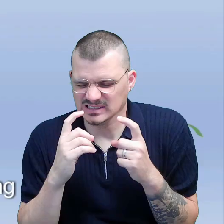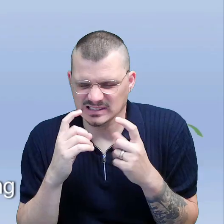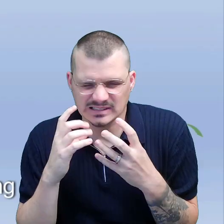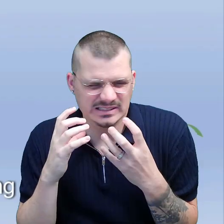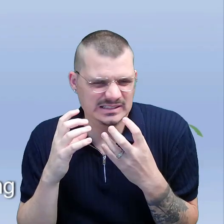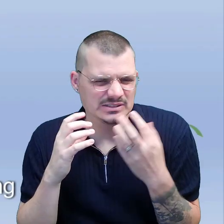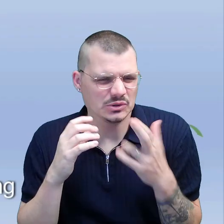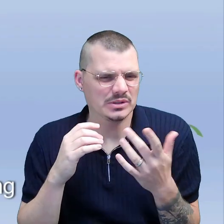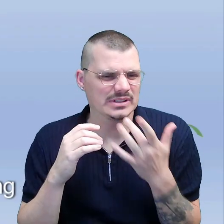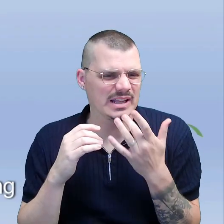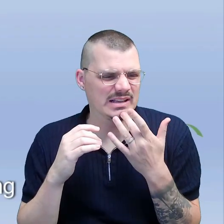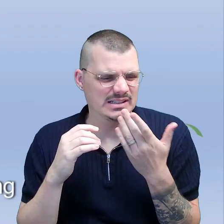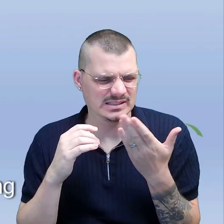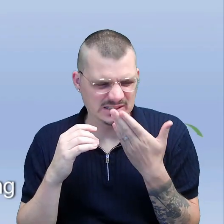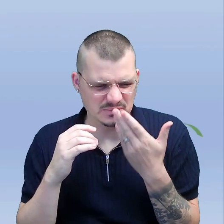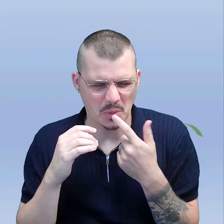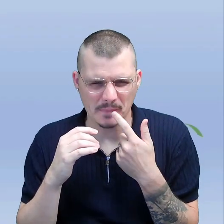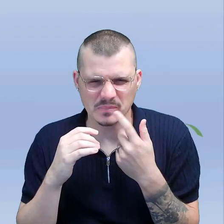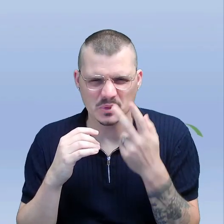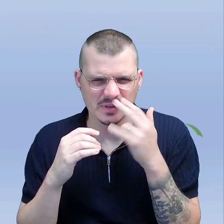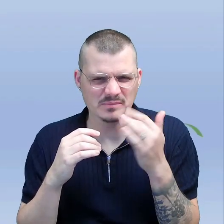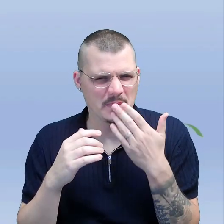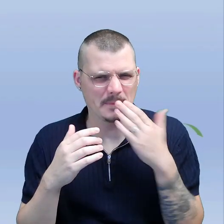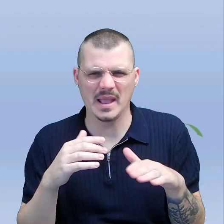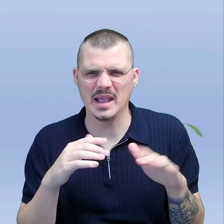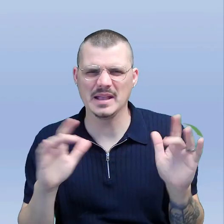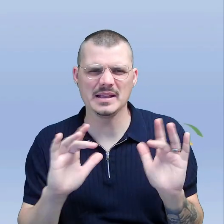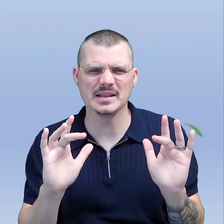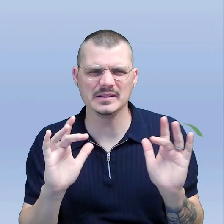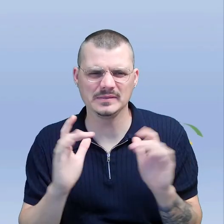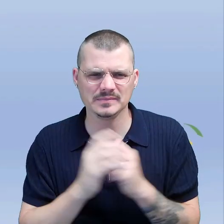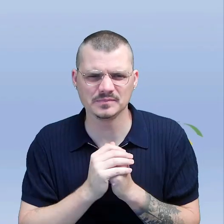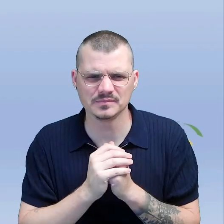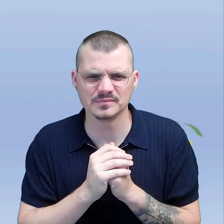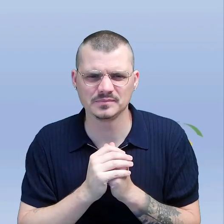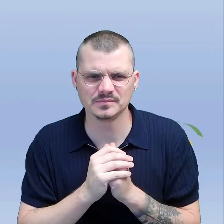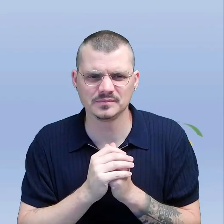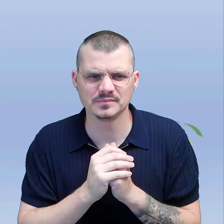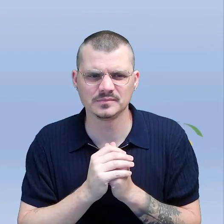grimacing or wincing, tasting or smelling something kind of nasty, right?